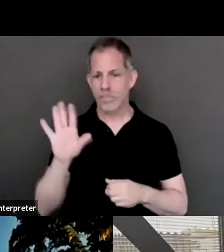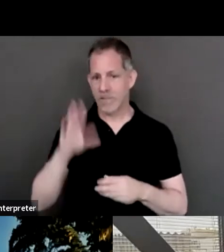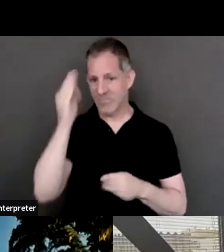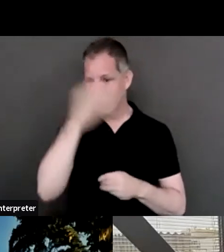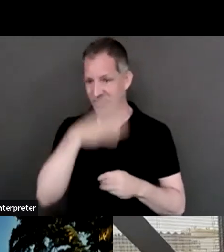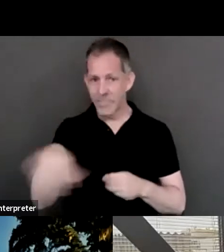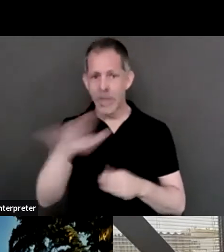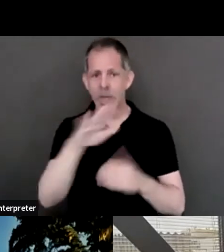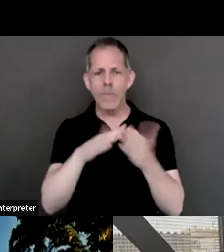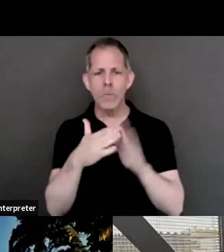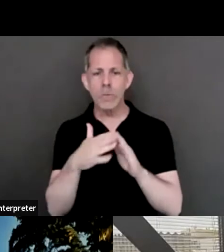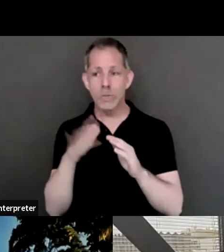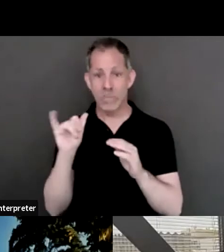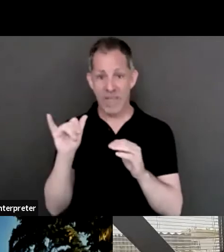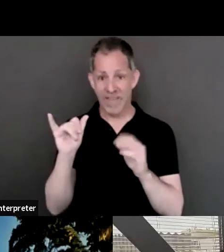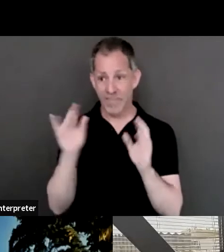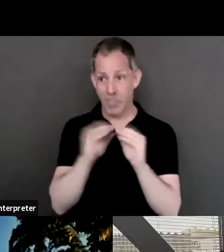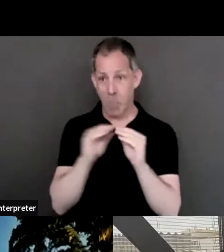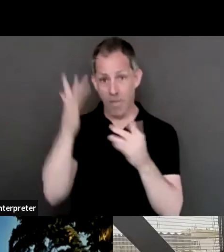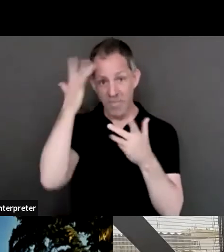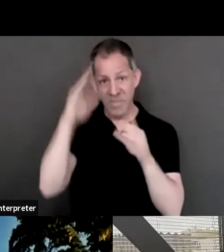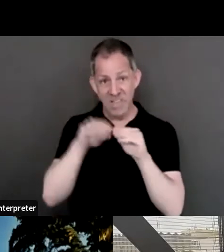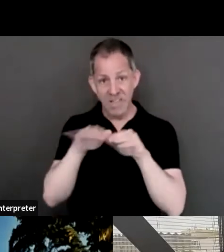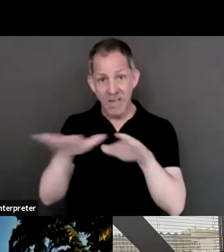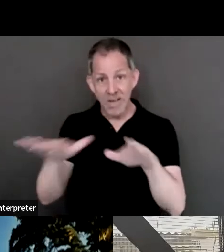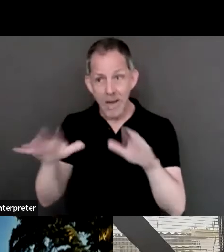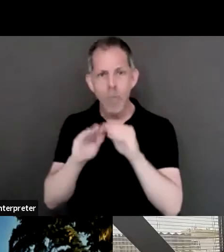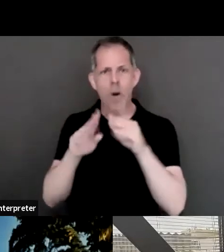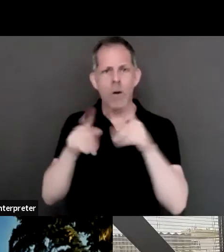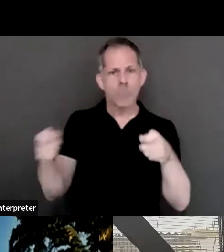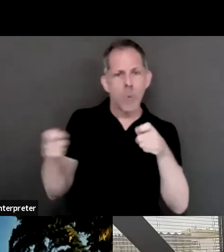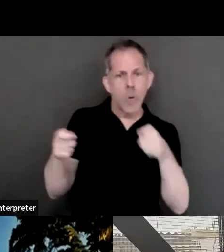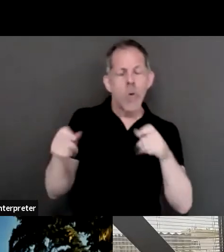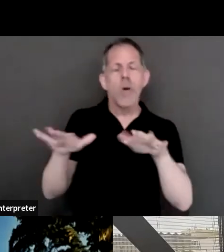I think that does this.